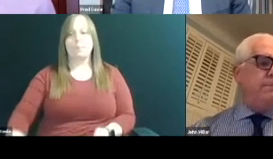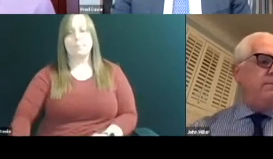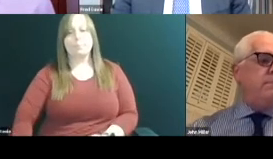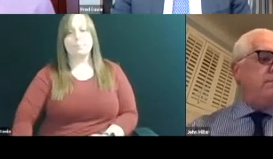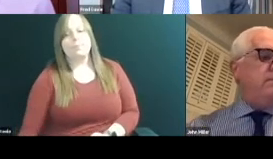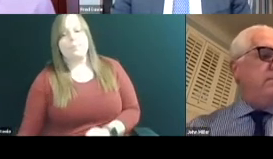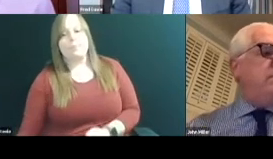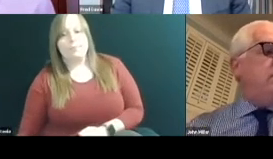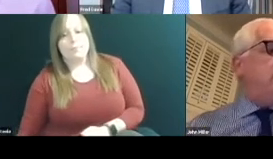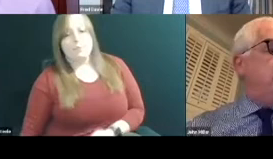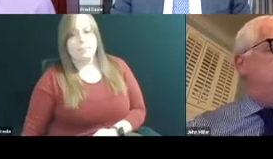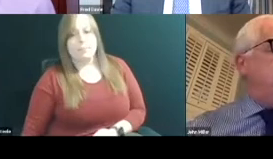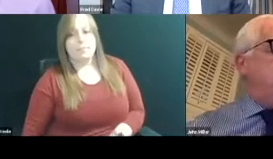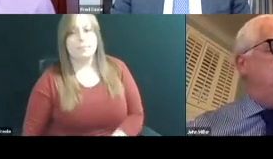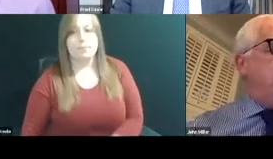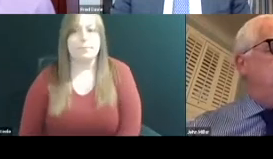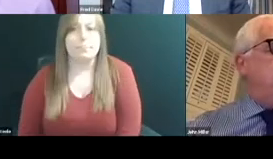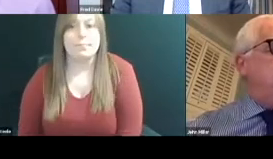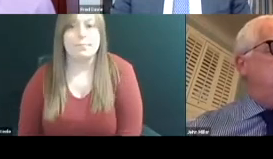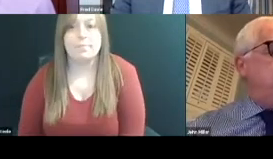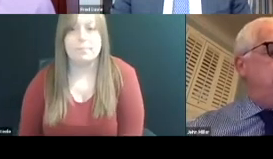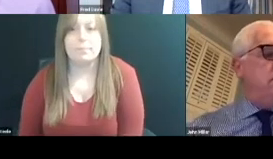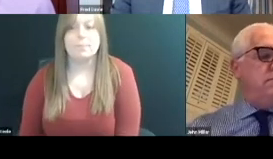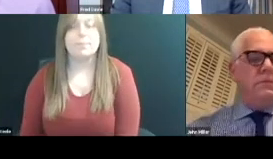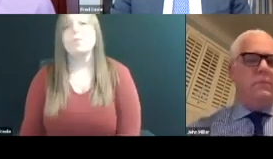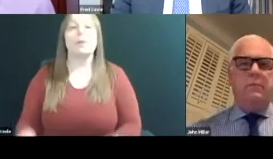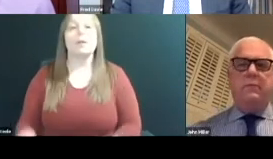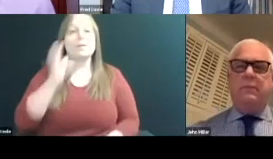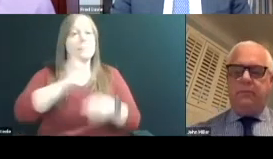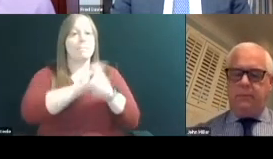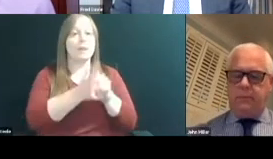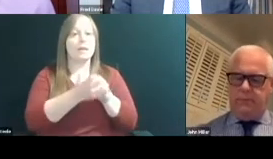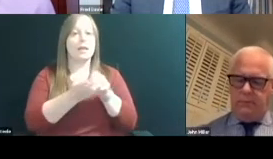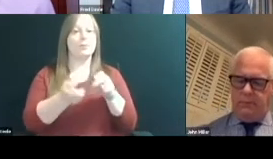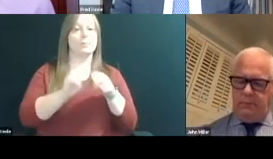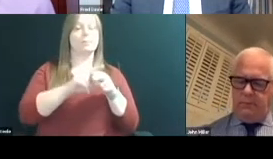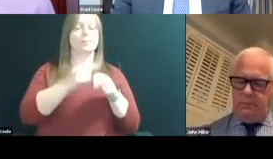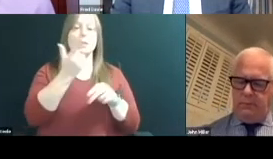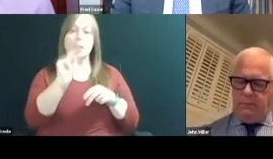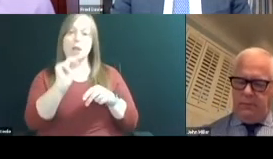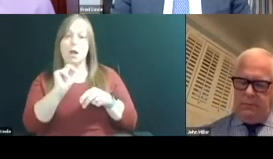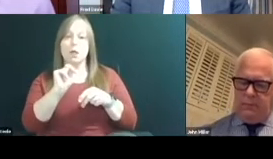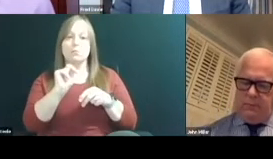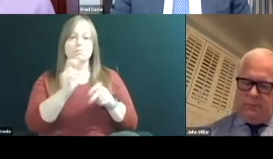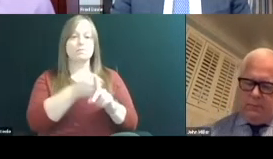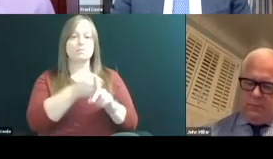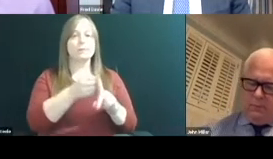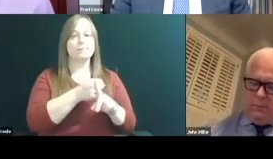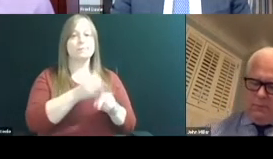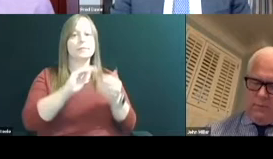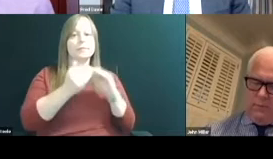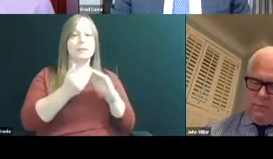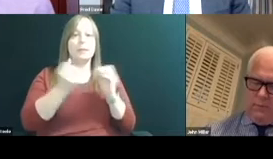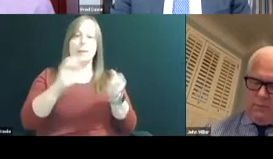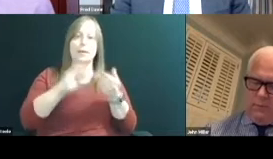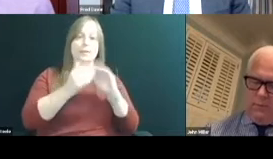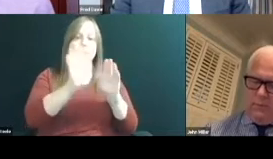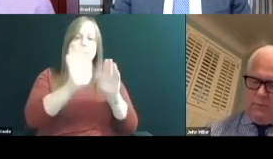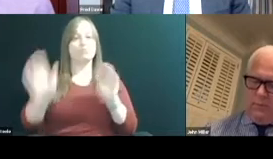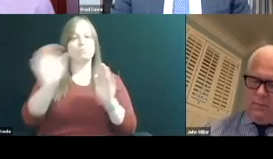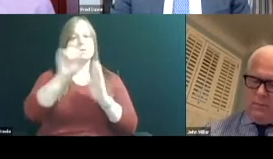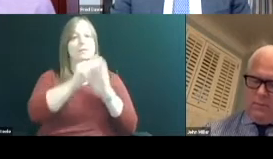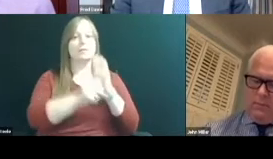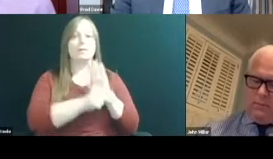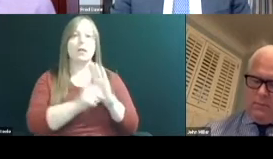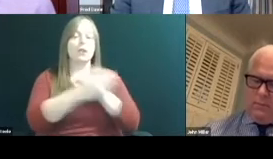Complicating matters, of course, is that we've seen a pandemic era increase in gun violence across the city and in many cities across the state and the